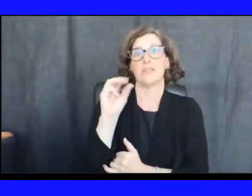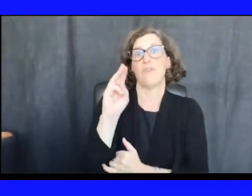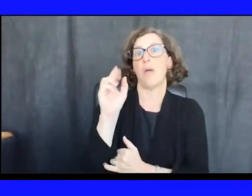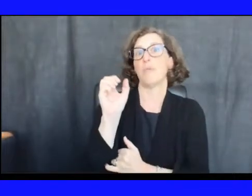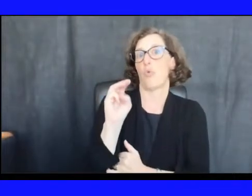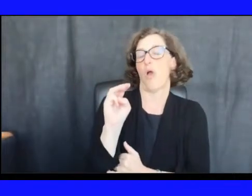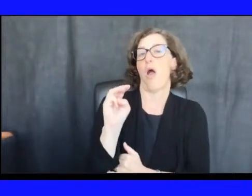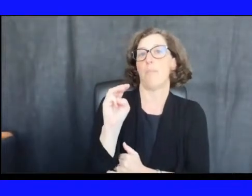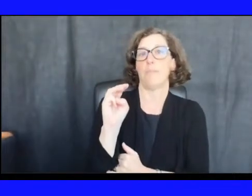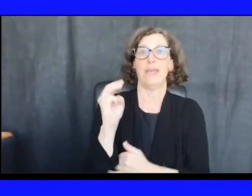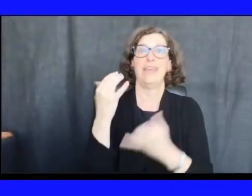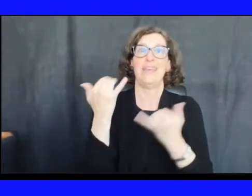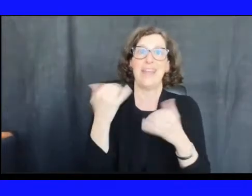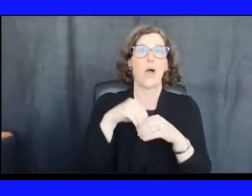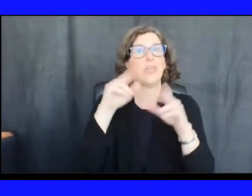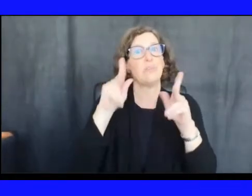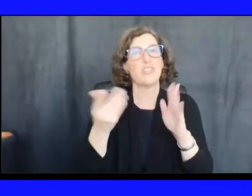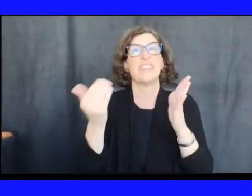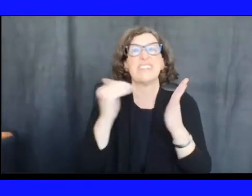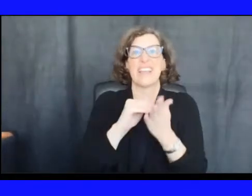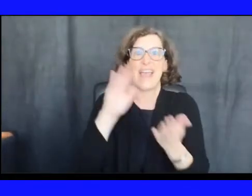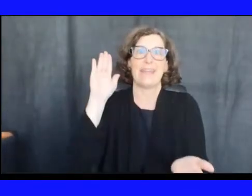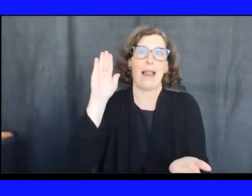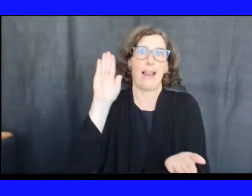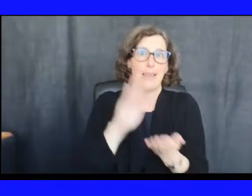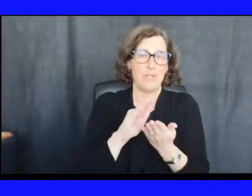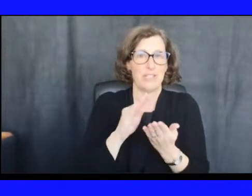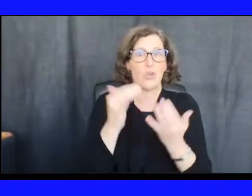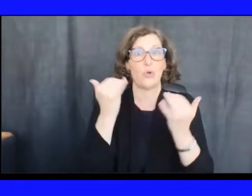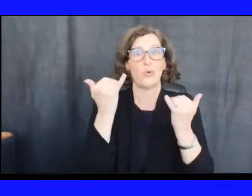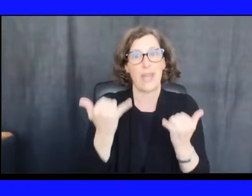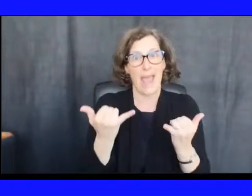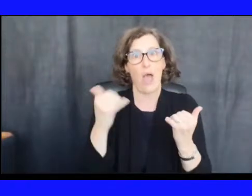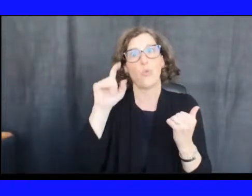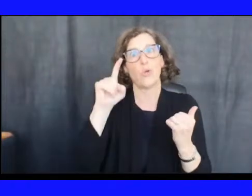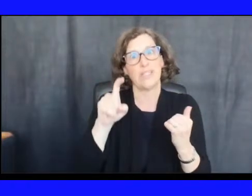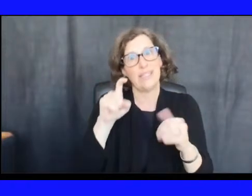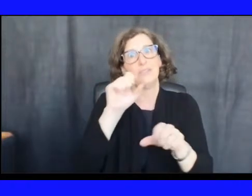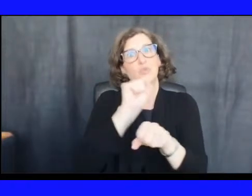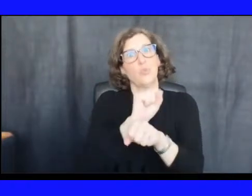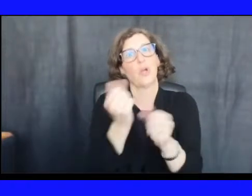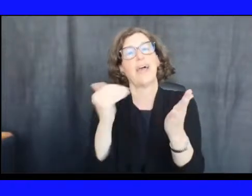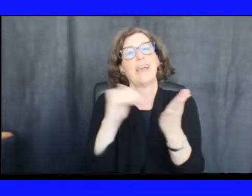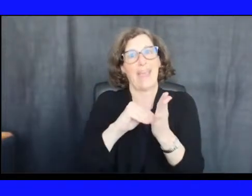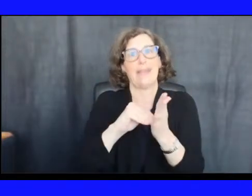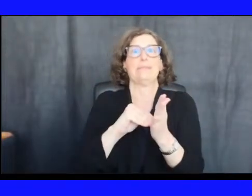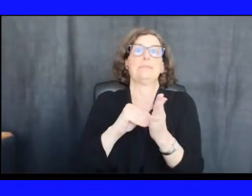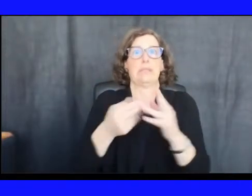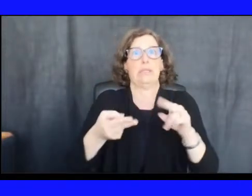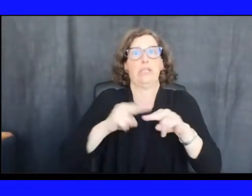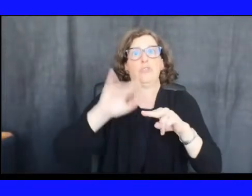system, beating its target ahead of the trajectory there, which is excellent.